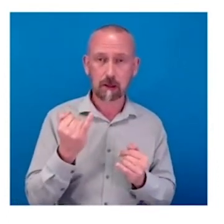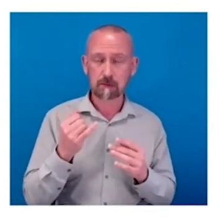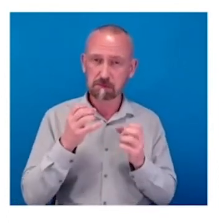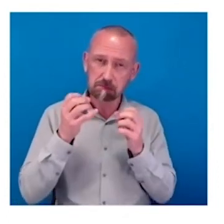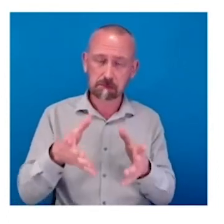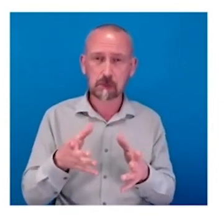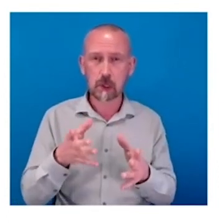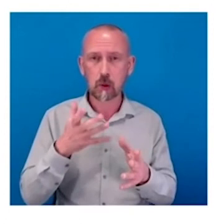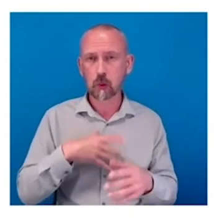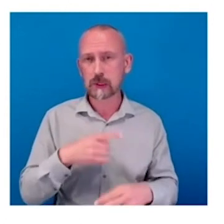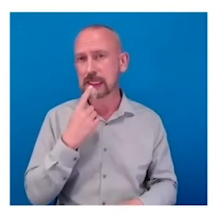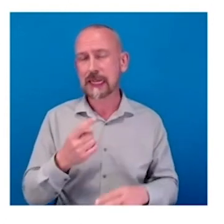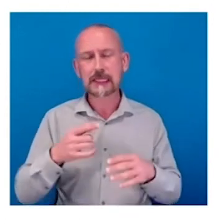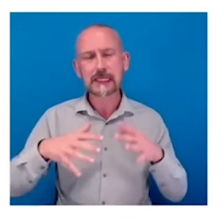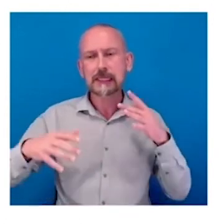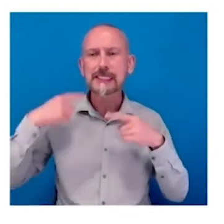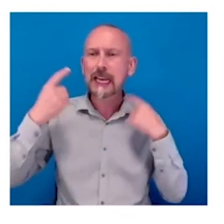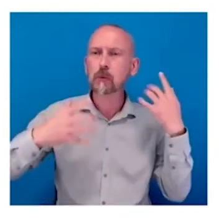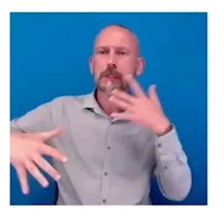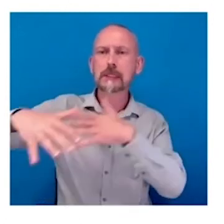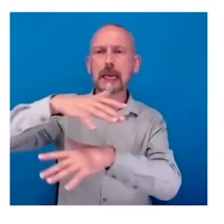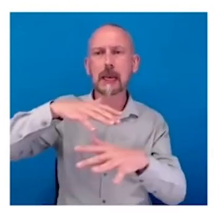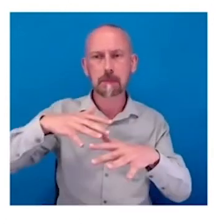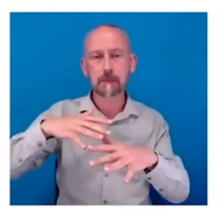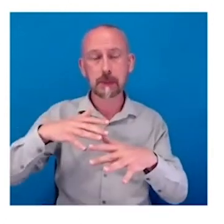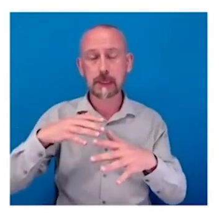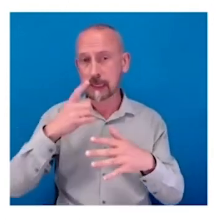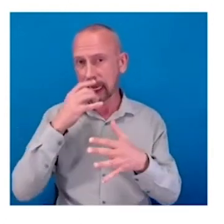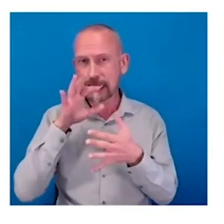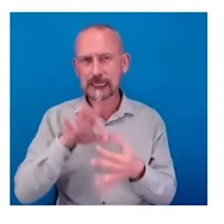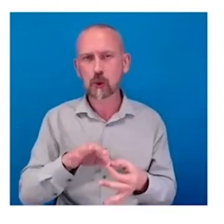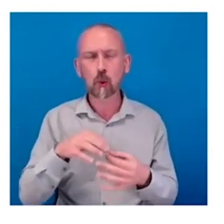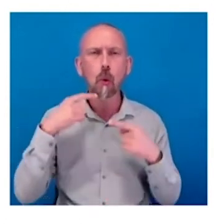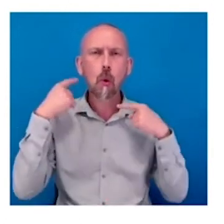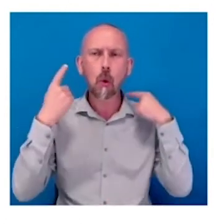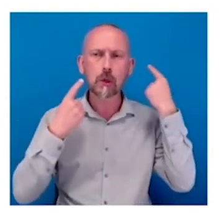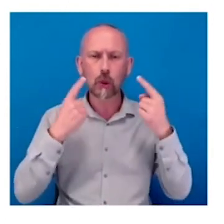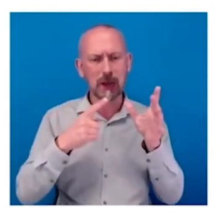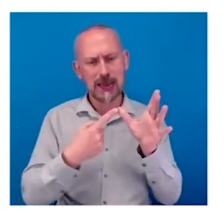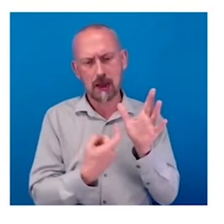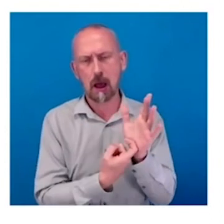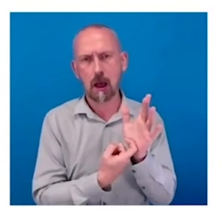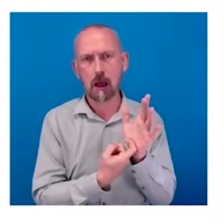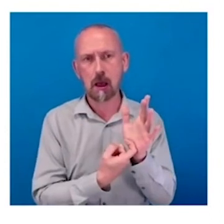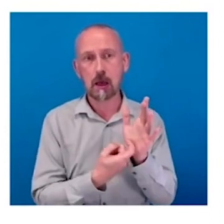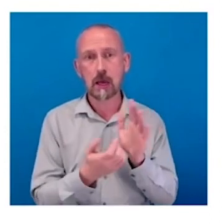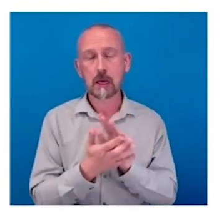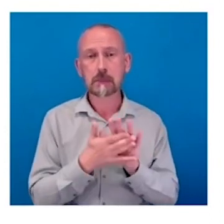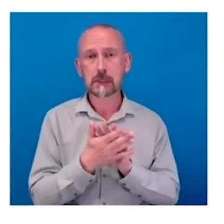potential that it opens up for audio AR and its ability to really create an eyes-free and heads-up experience for